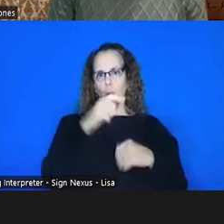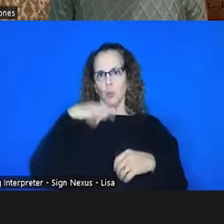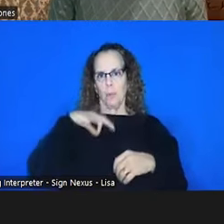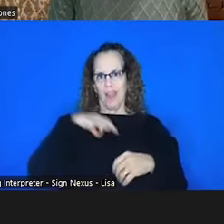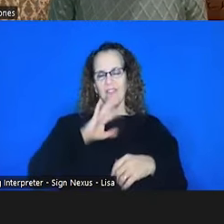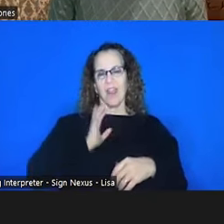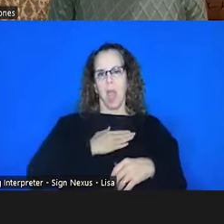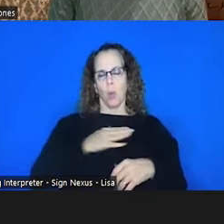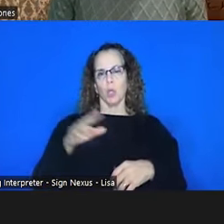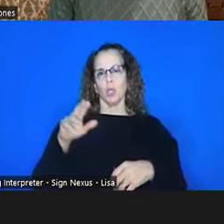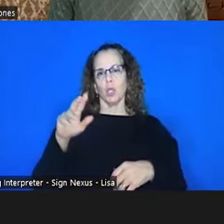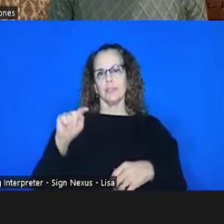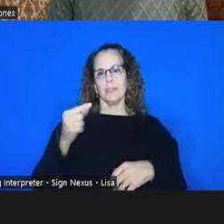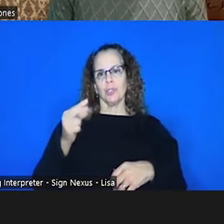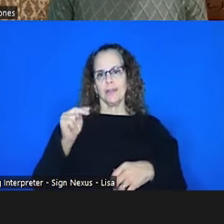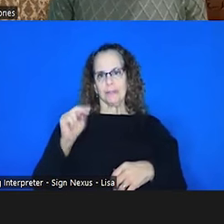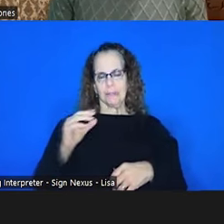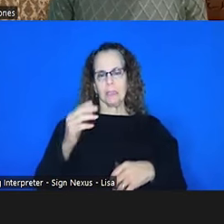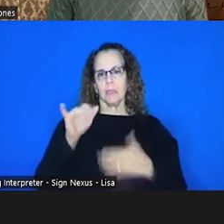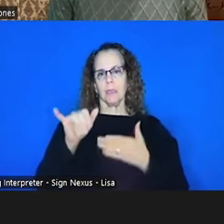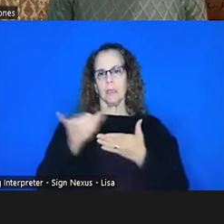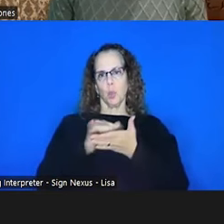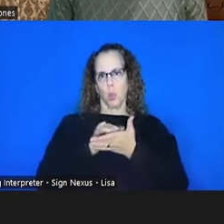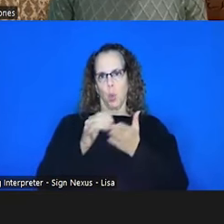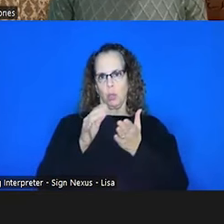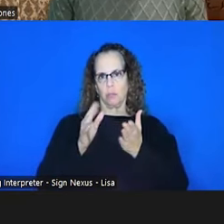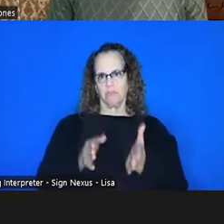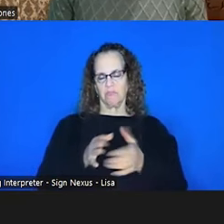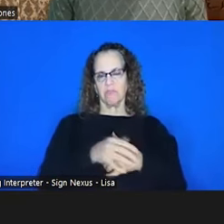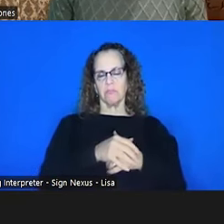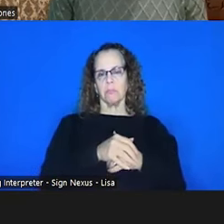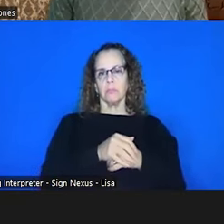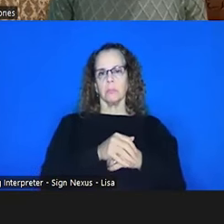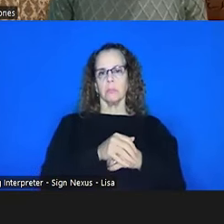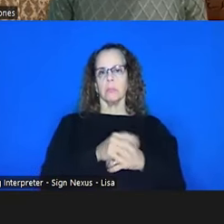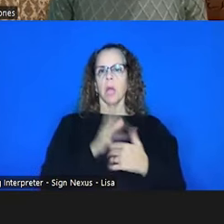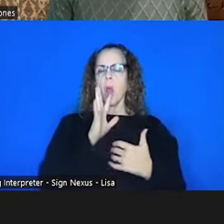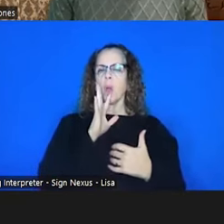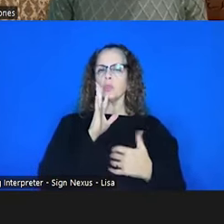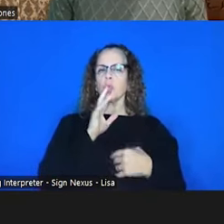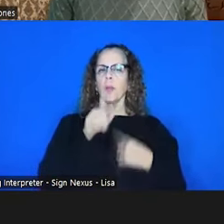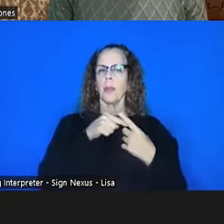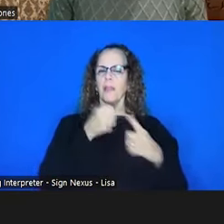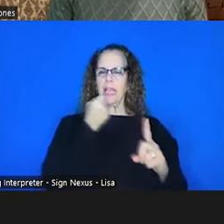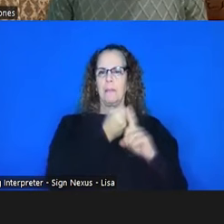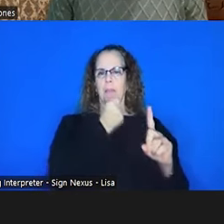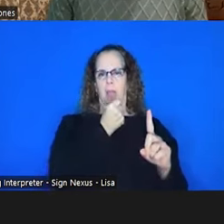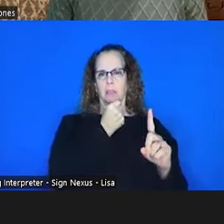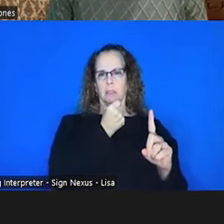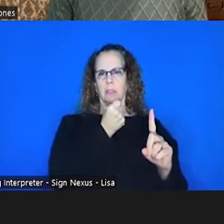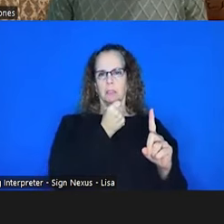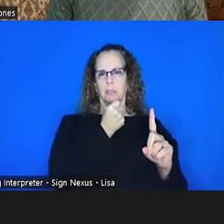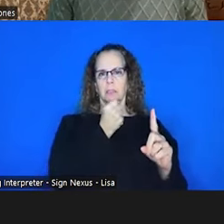TGNCMB New Yorkers. I also want to talk about a little bit about the impact that, you know, the different pieces of